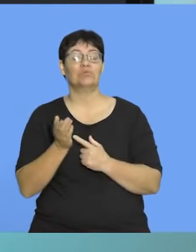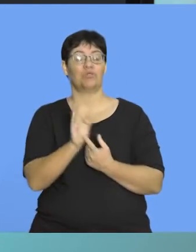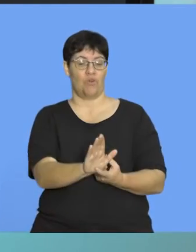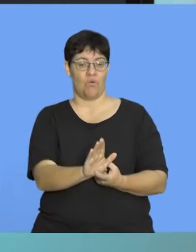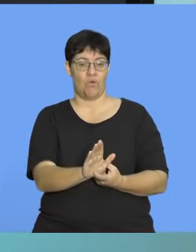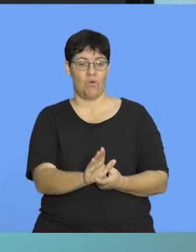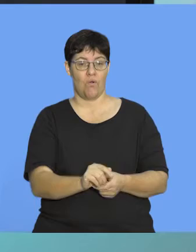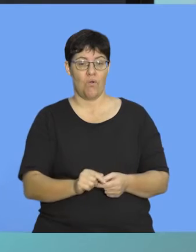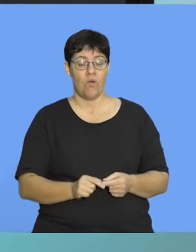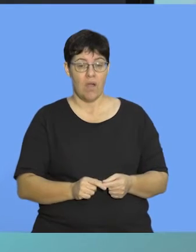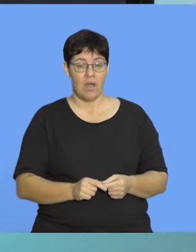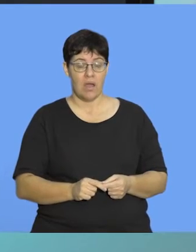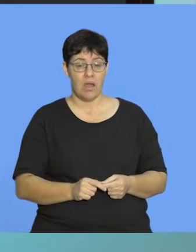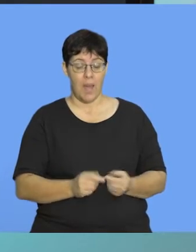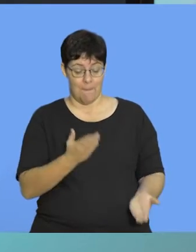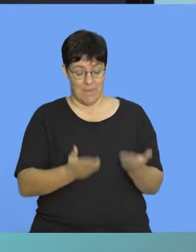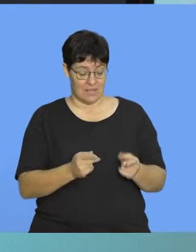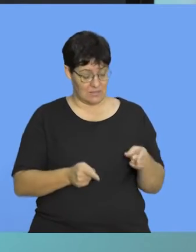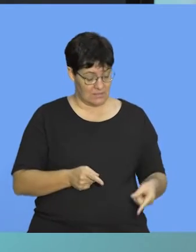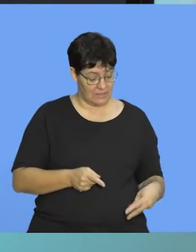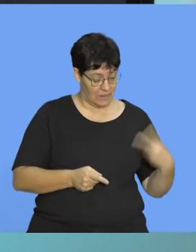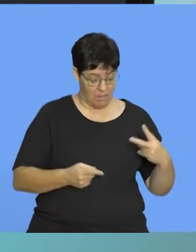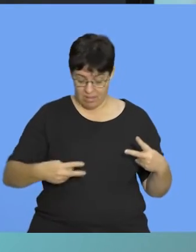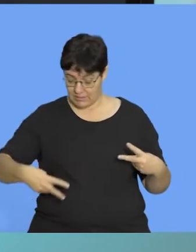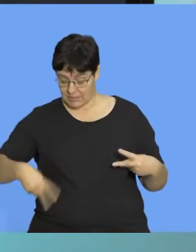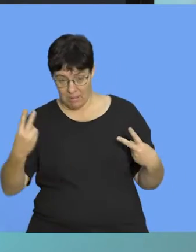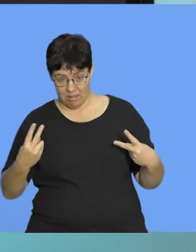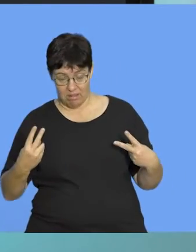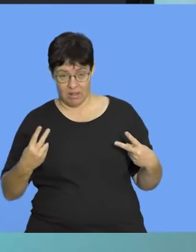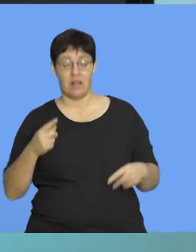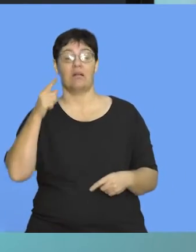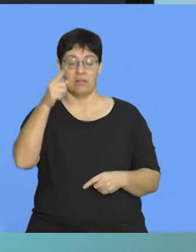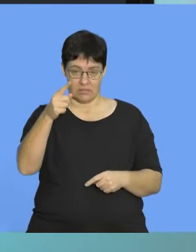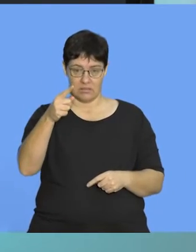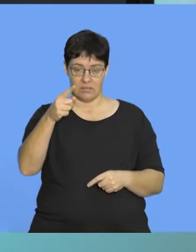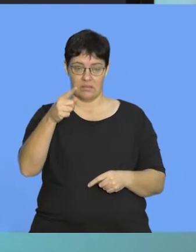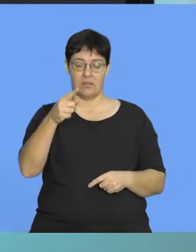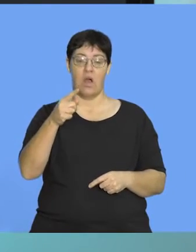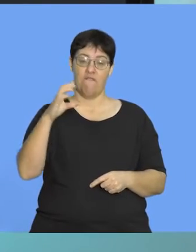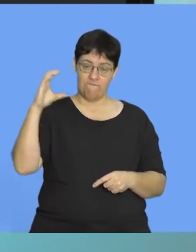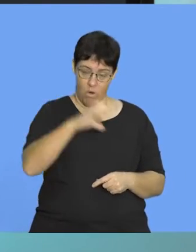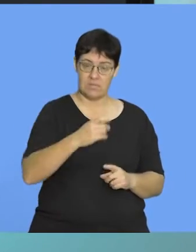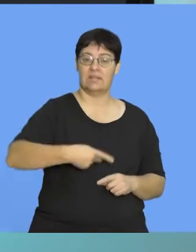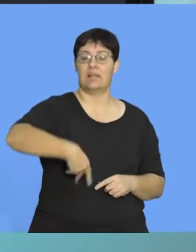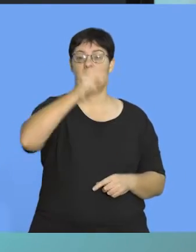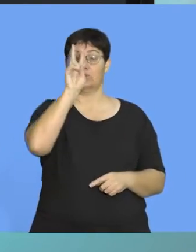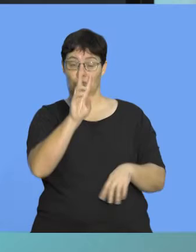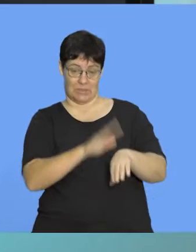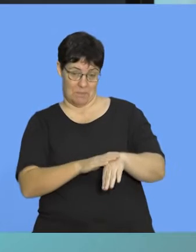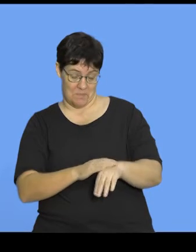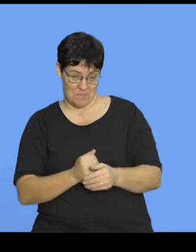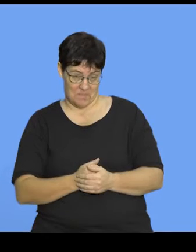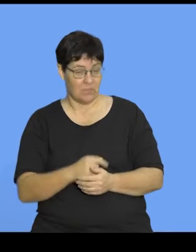if I double both masses, force doubles twice. Okay,